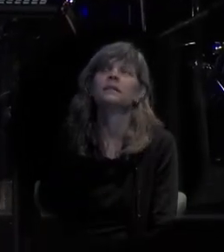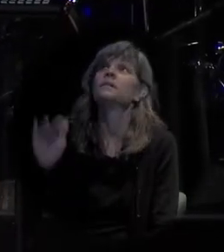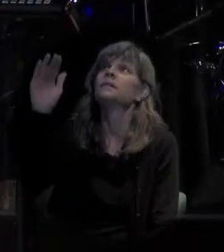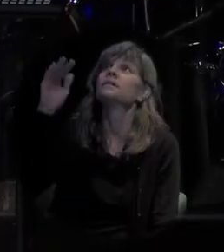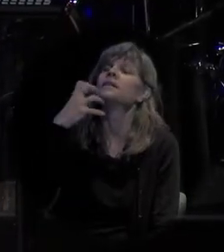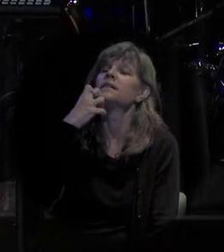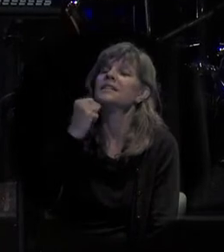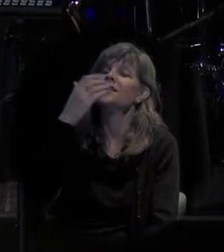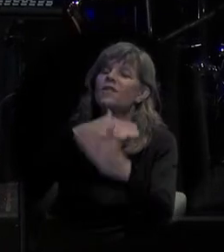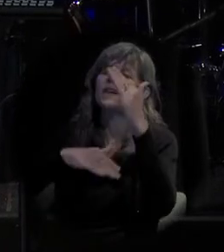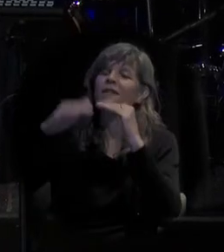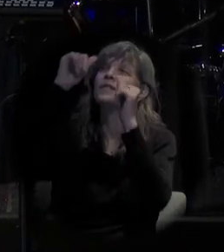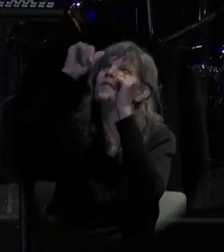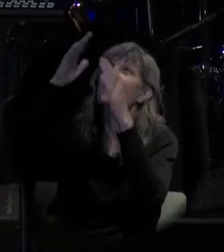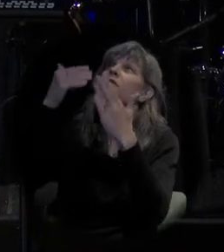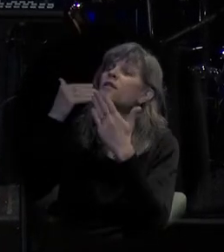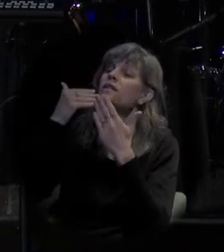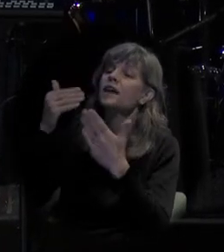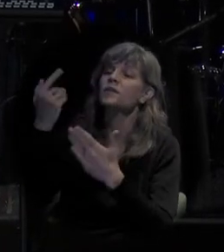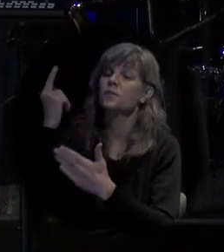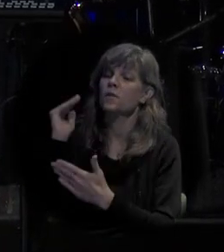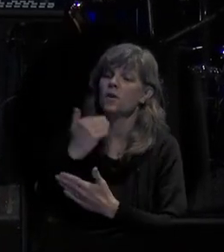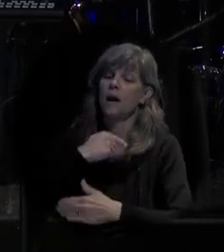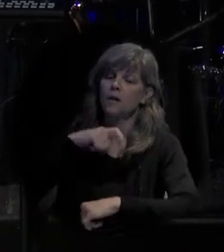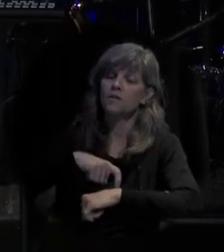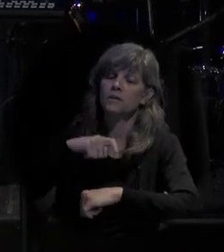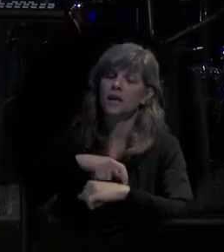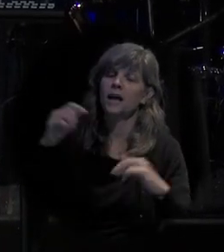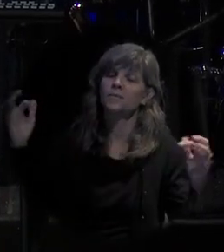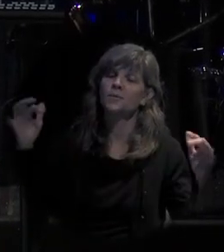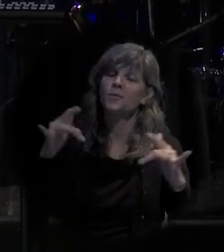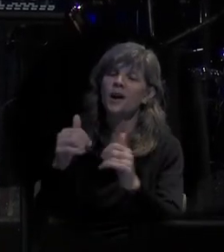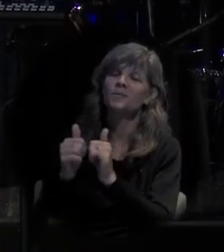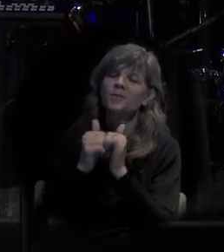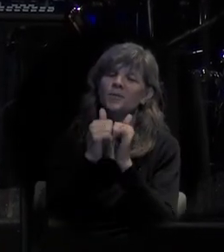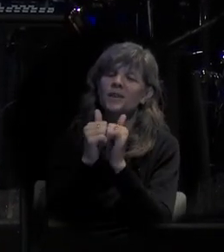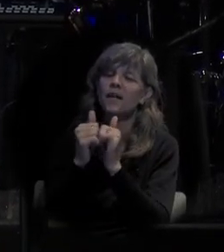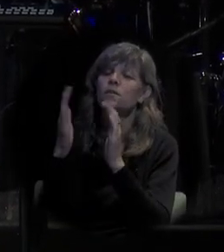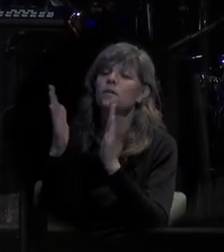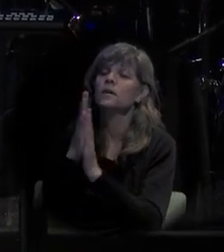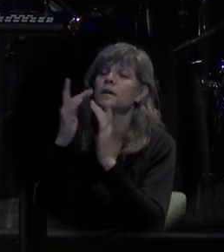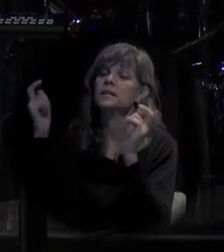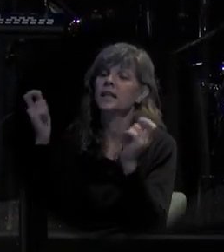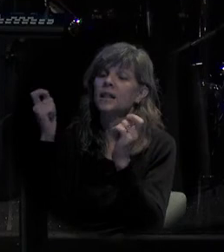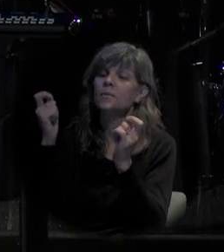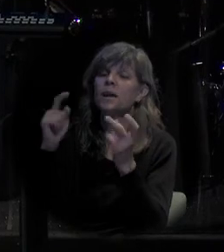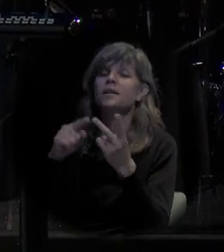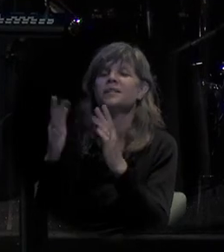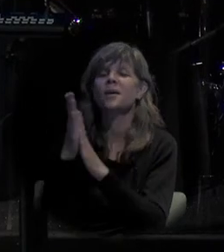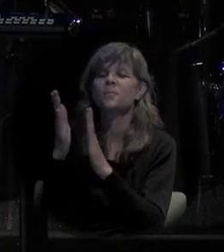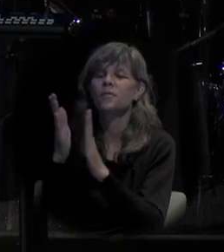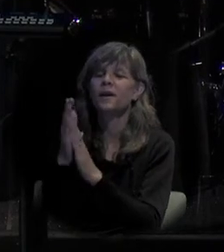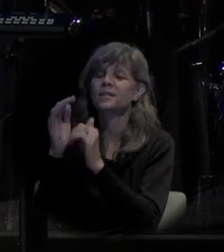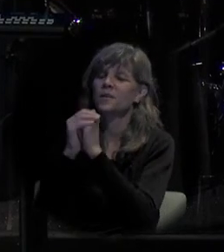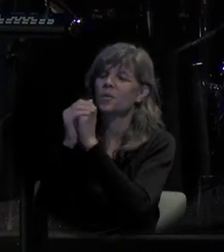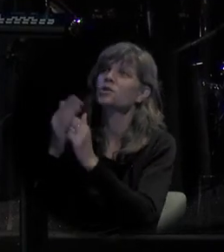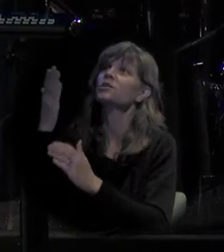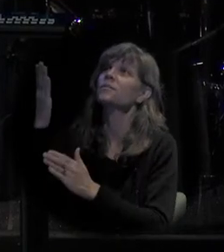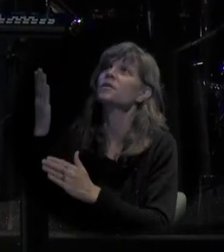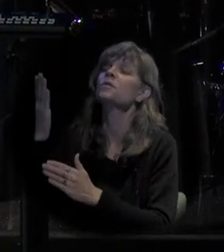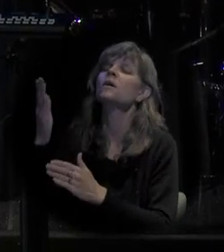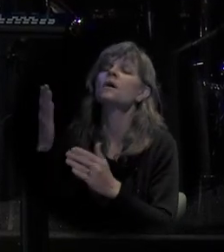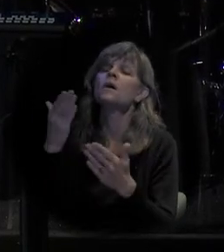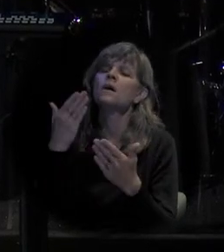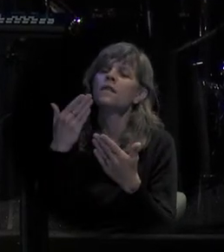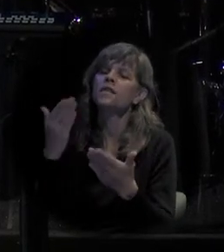Dear Heavenly Father, we thank you for this time that we get to come in celebration and worship and praise of you, but also in the humility